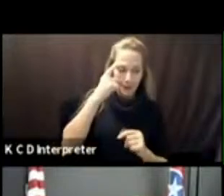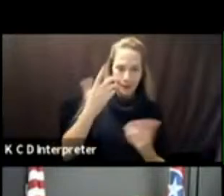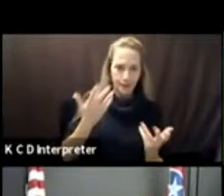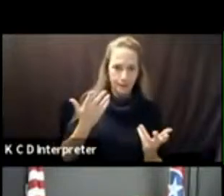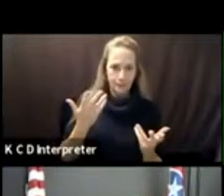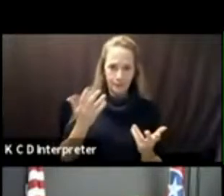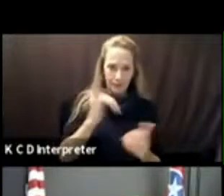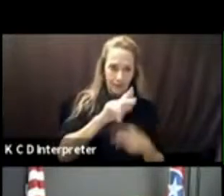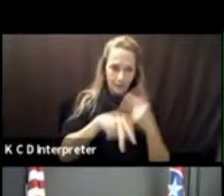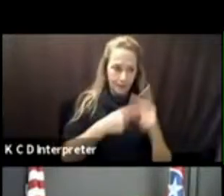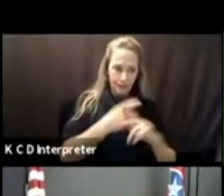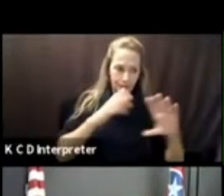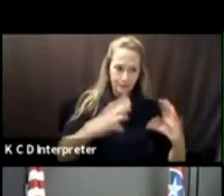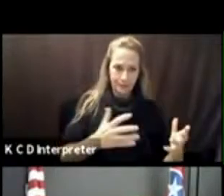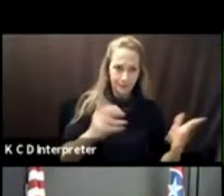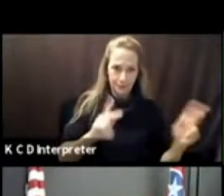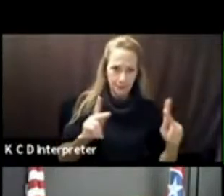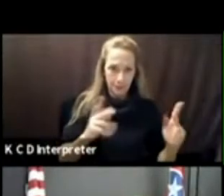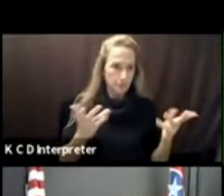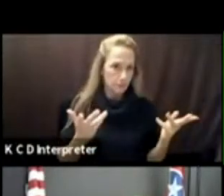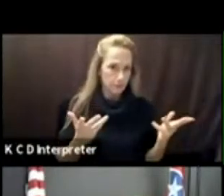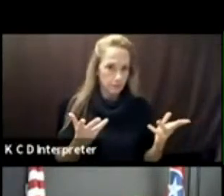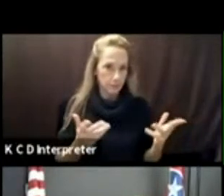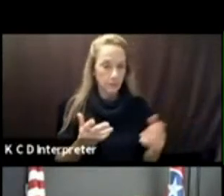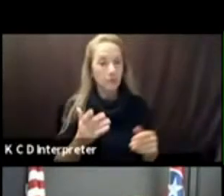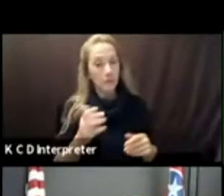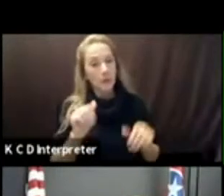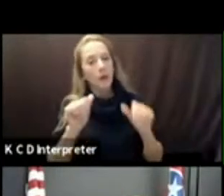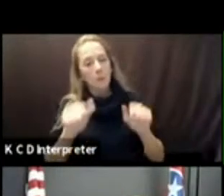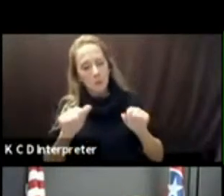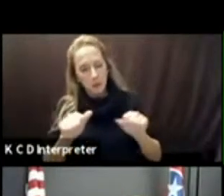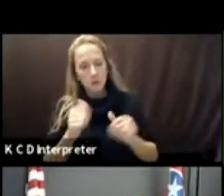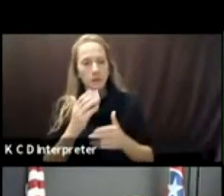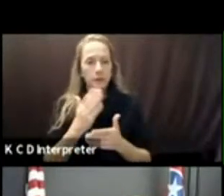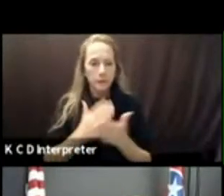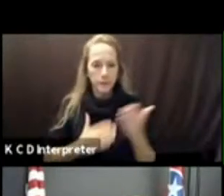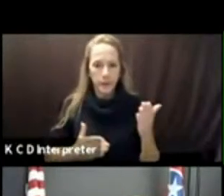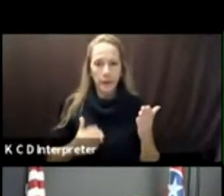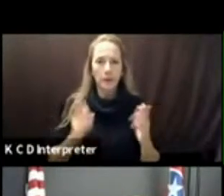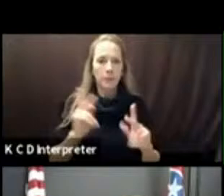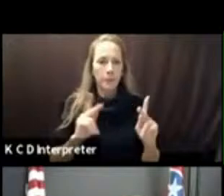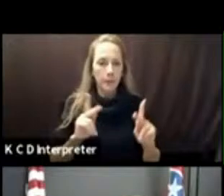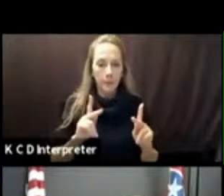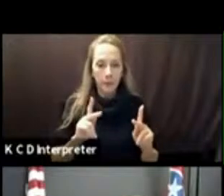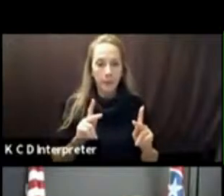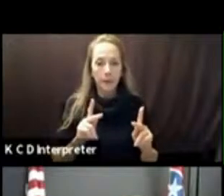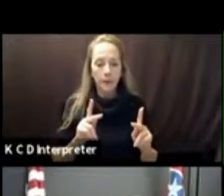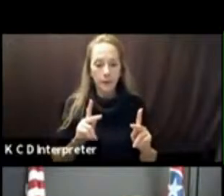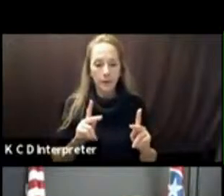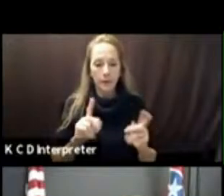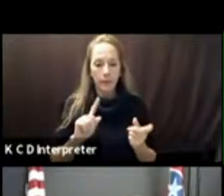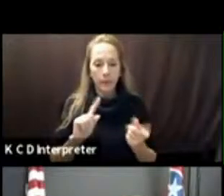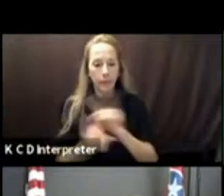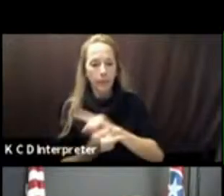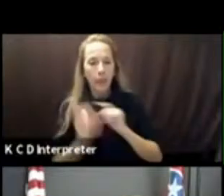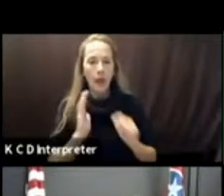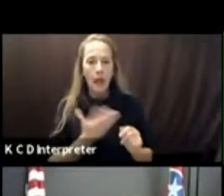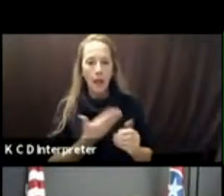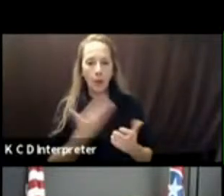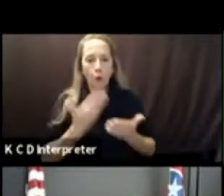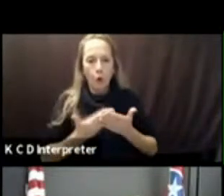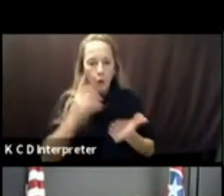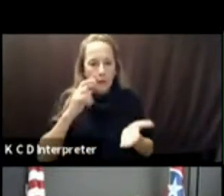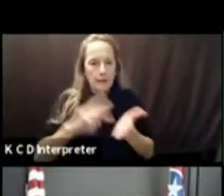would say, if there's the potential, I'm sure for someone to weaponize our good intentions, as there often is, but I